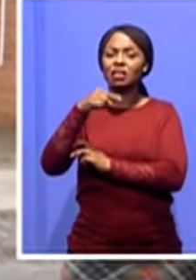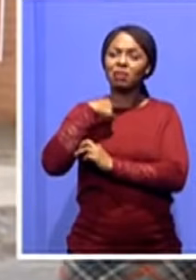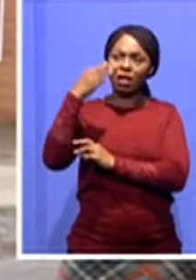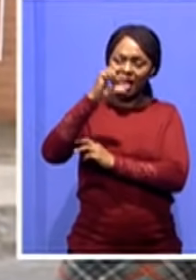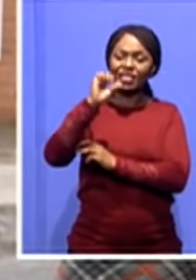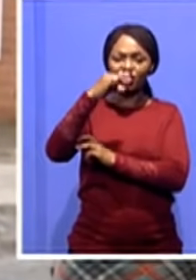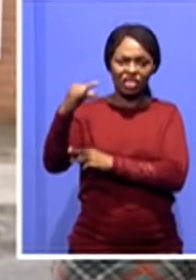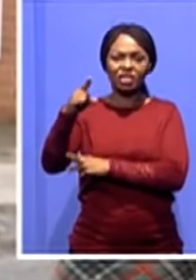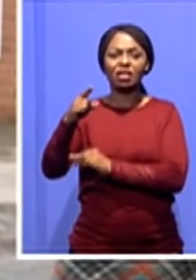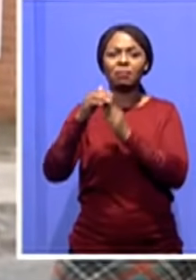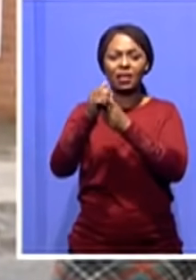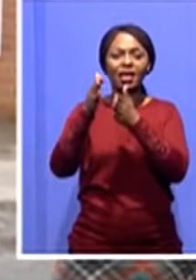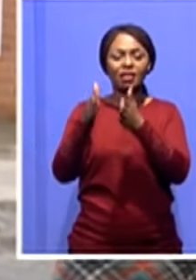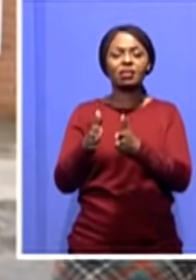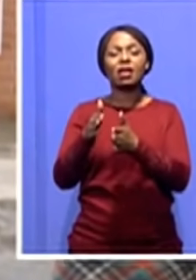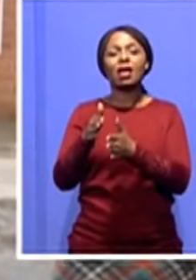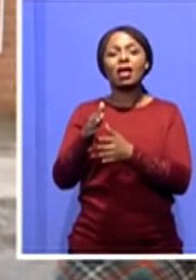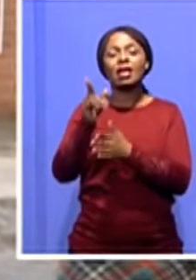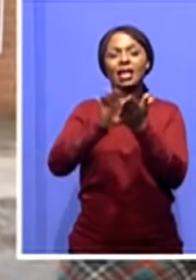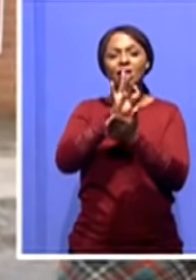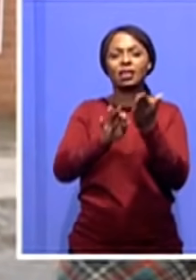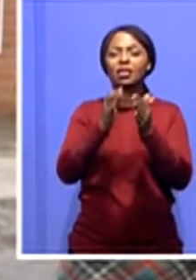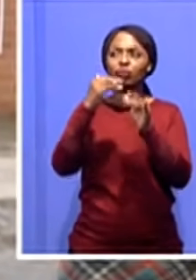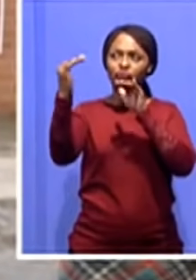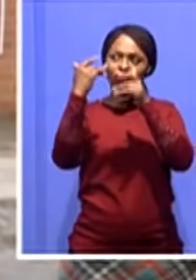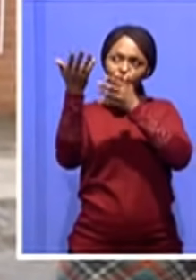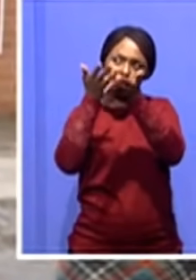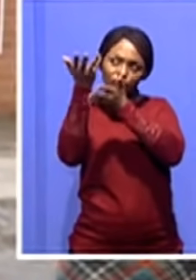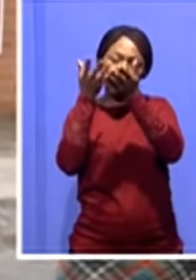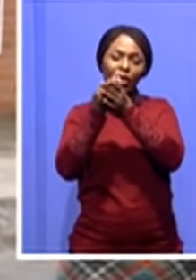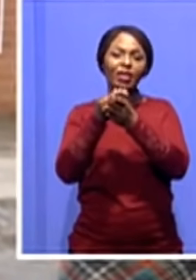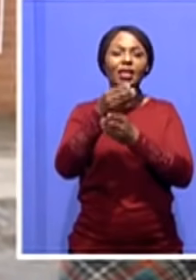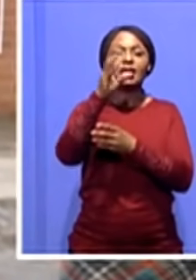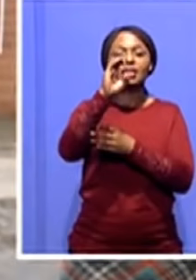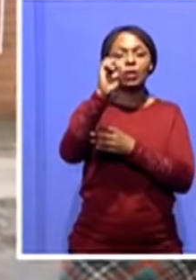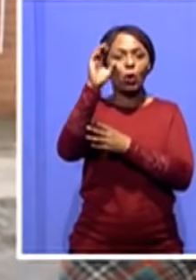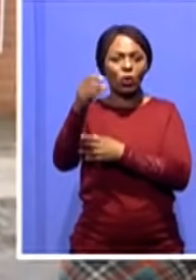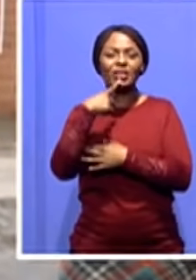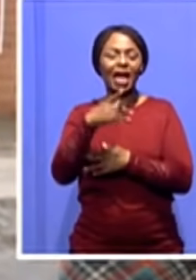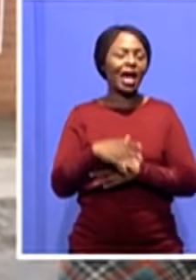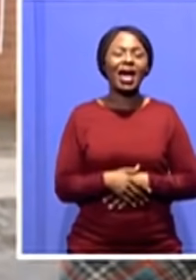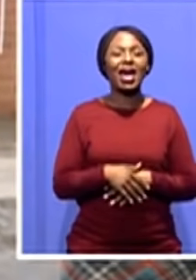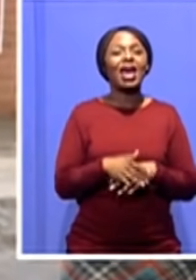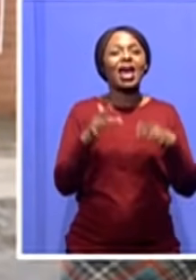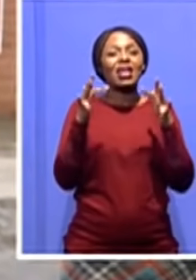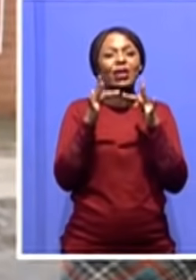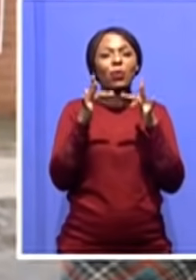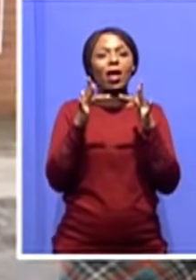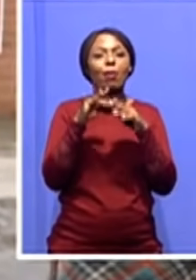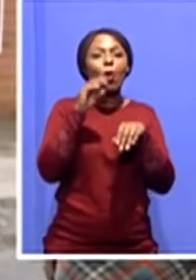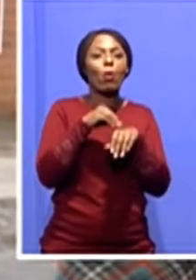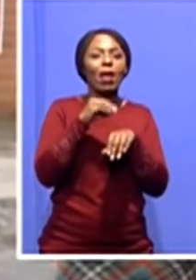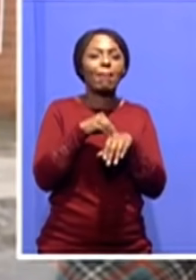the CEO at the IEC, and they said it's a problem, network problems, whatever. And when an institution like